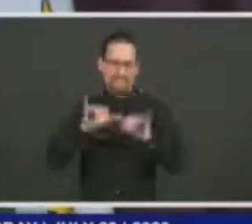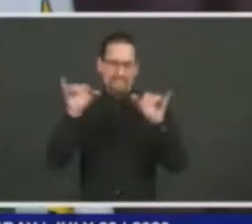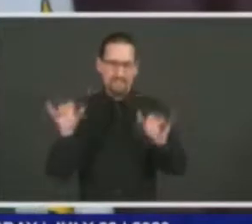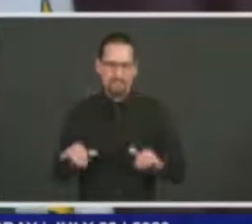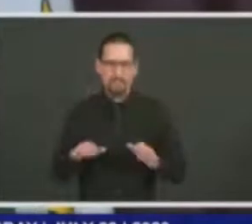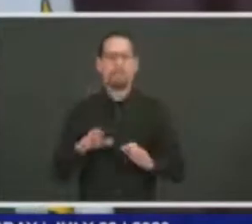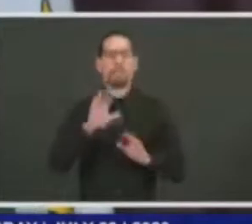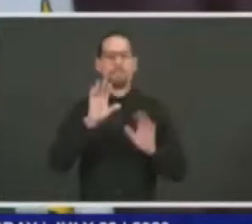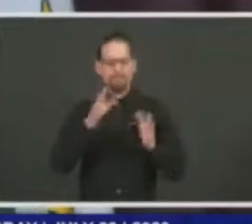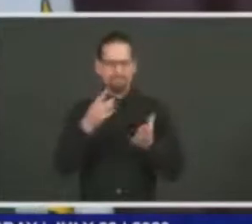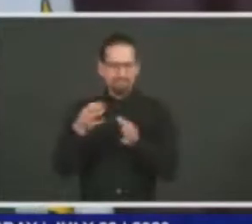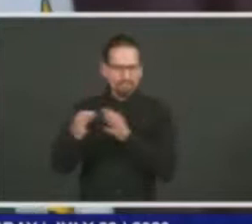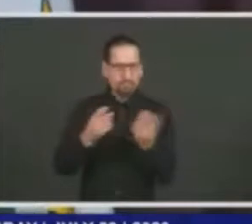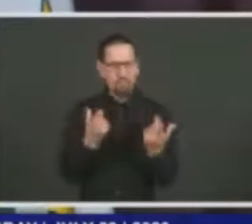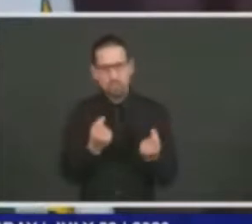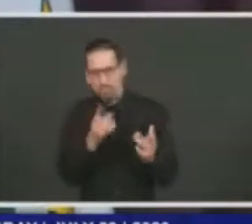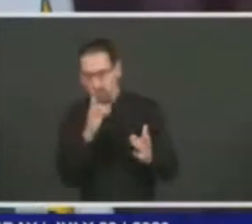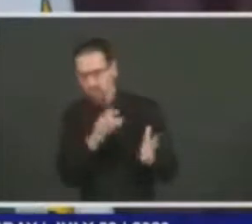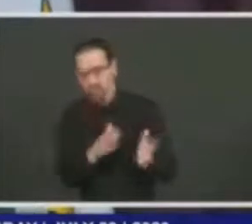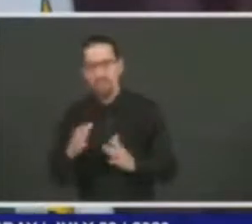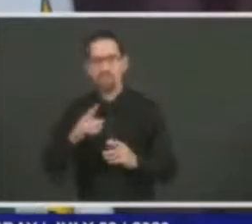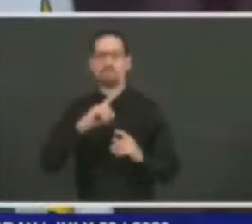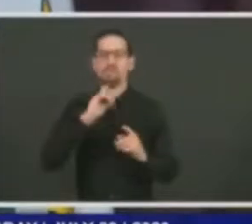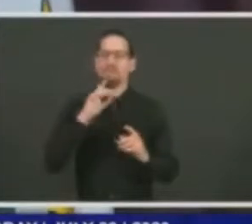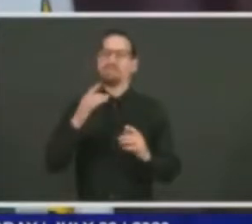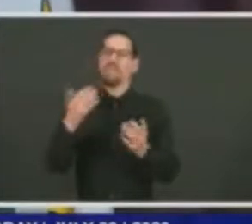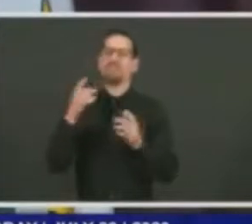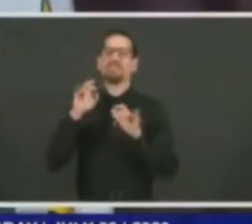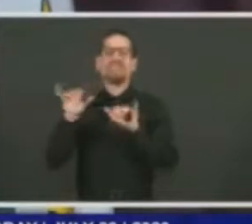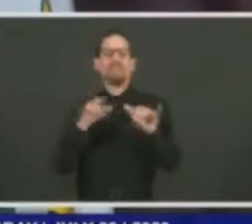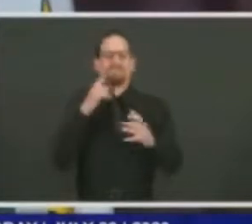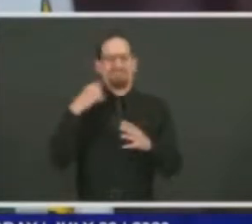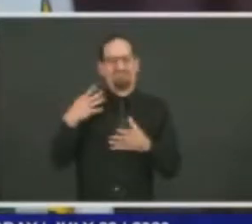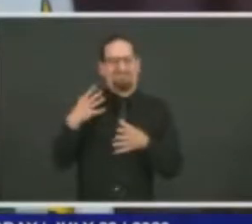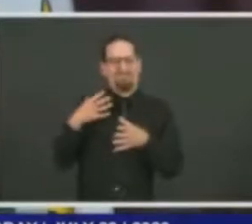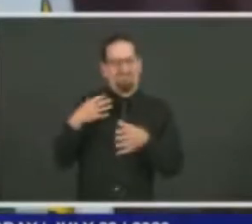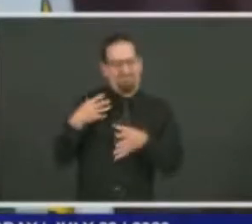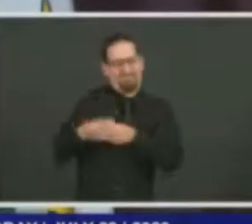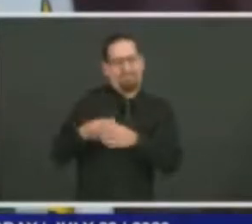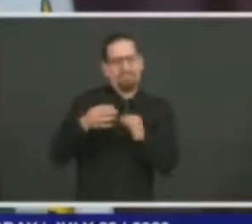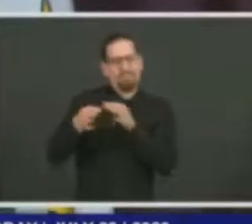the virus in a good place, it's going to be harder to open schools.